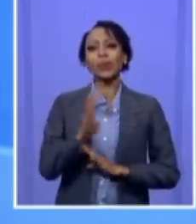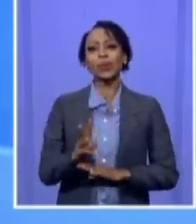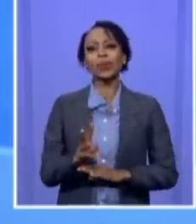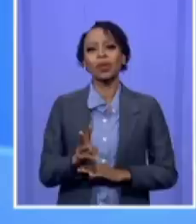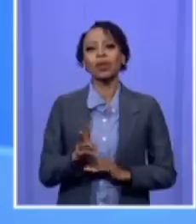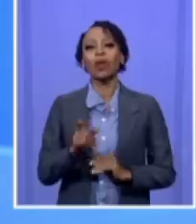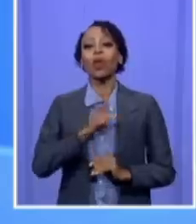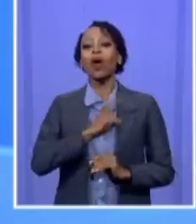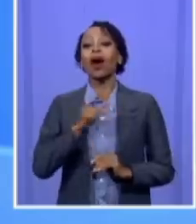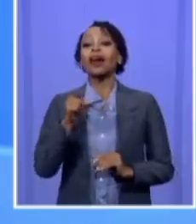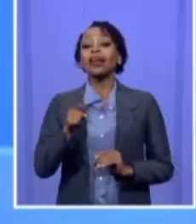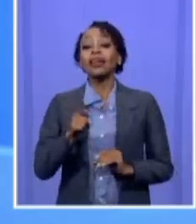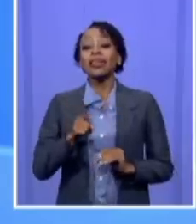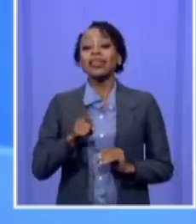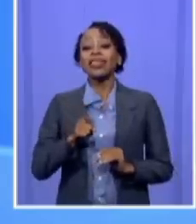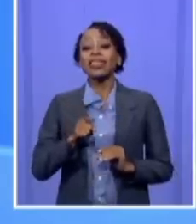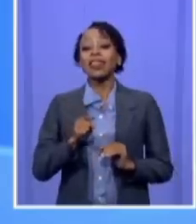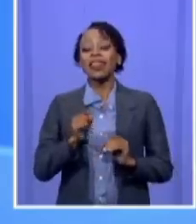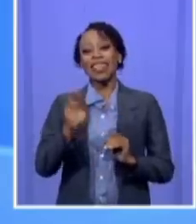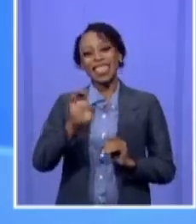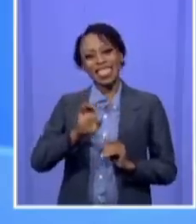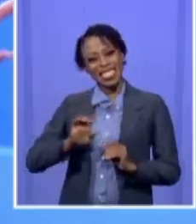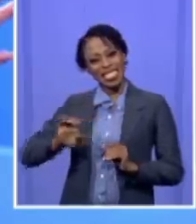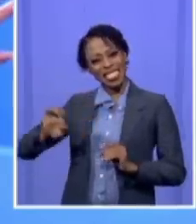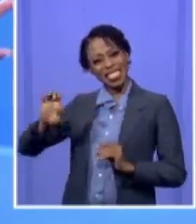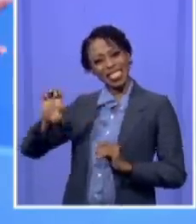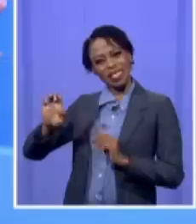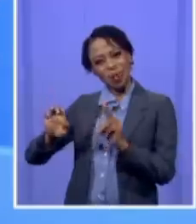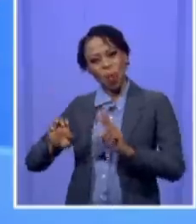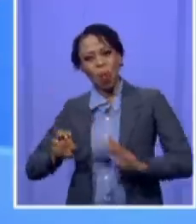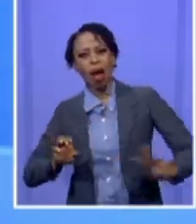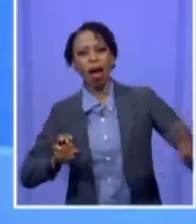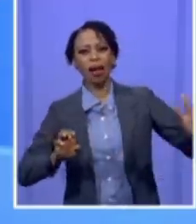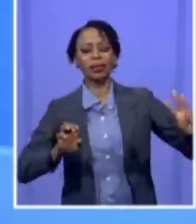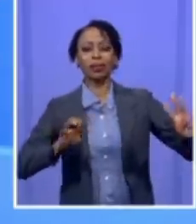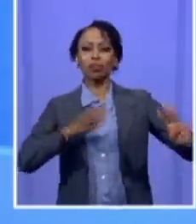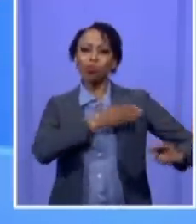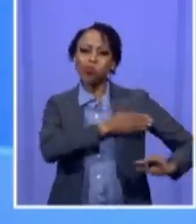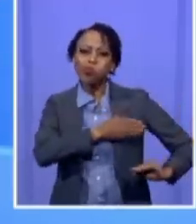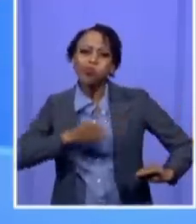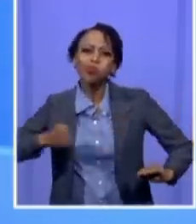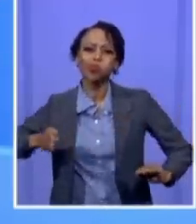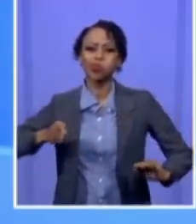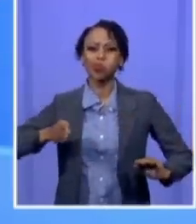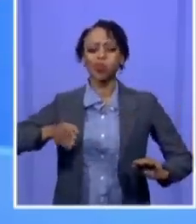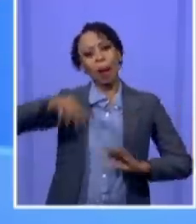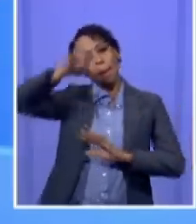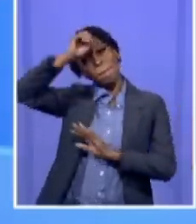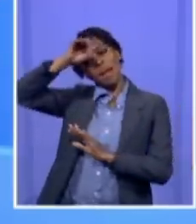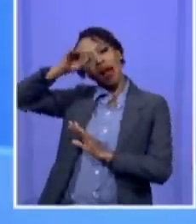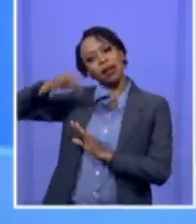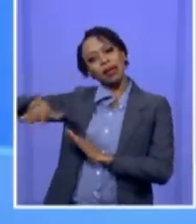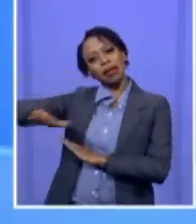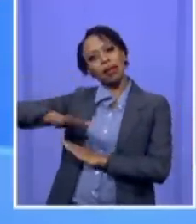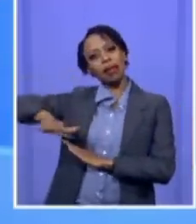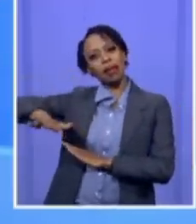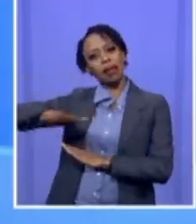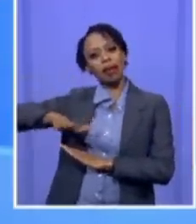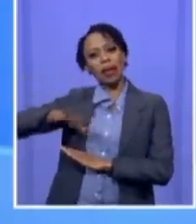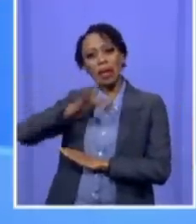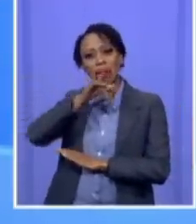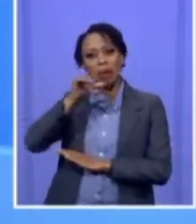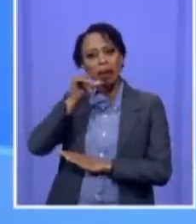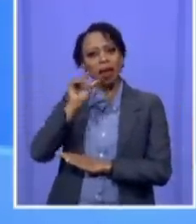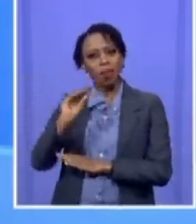this stretches way from the east to the West Rand. Every single mining space where there is... They even have a name for